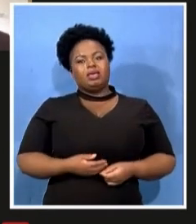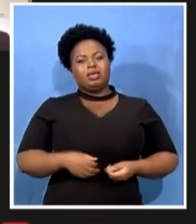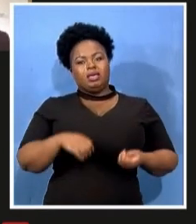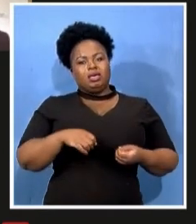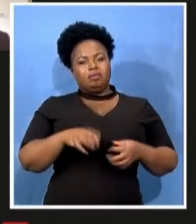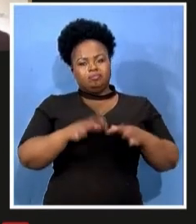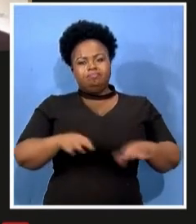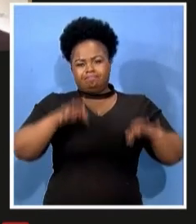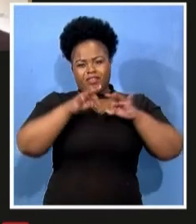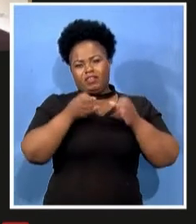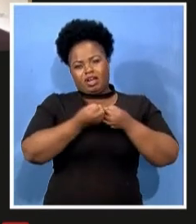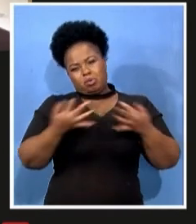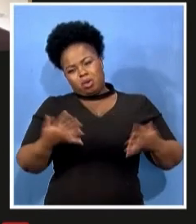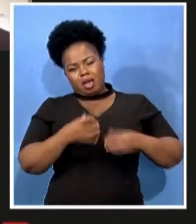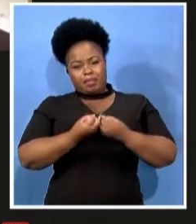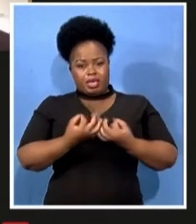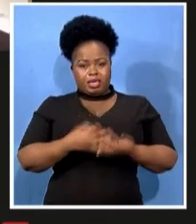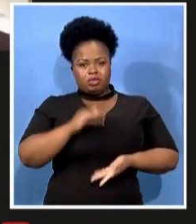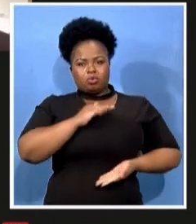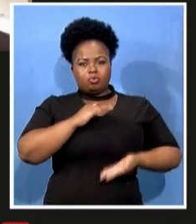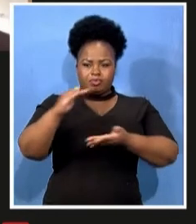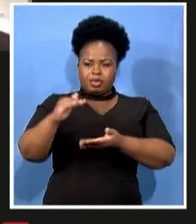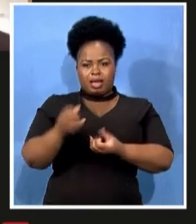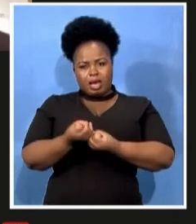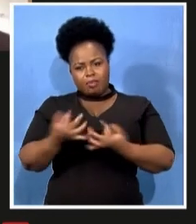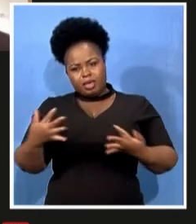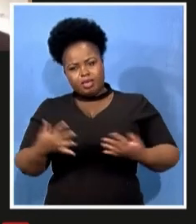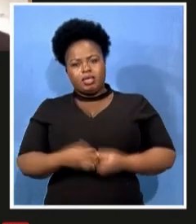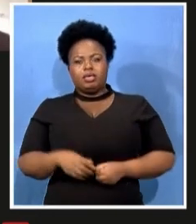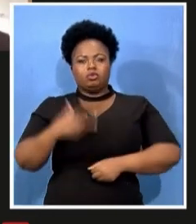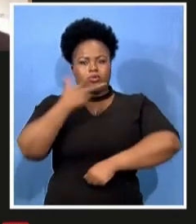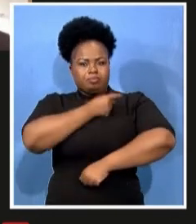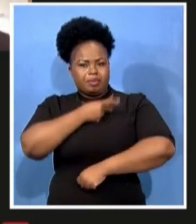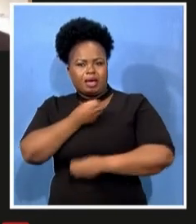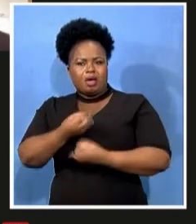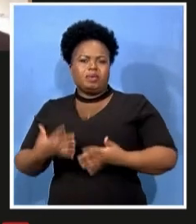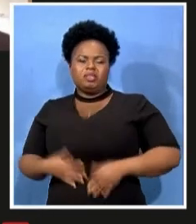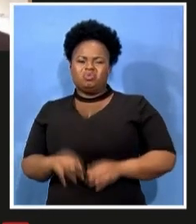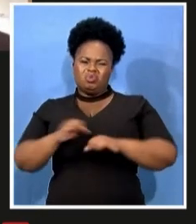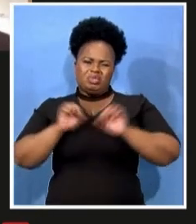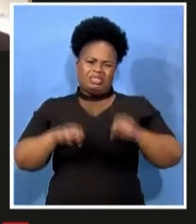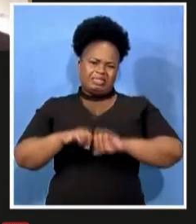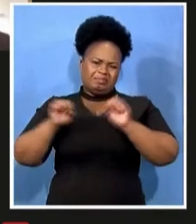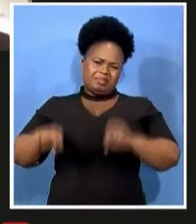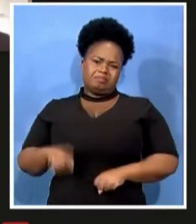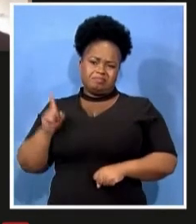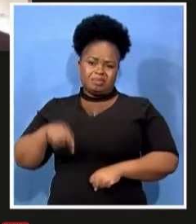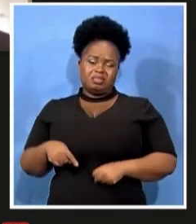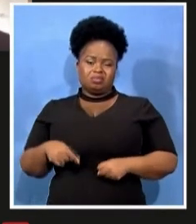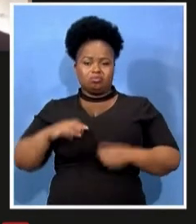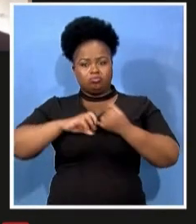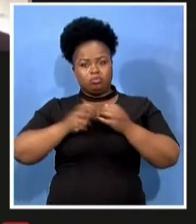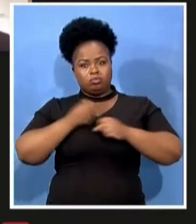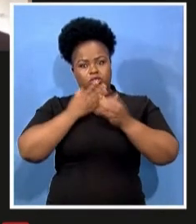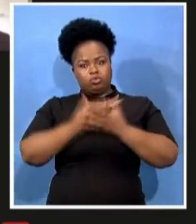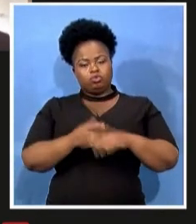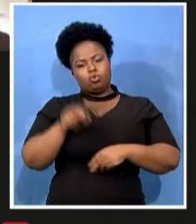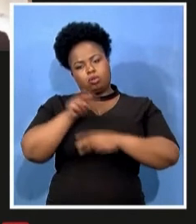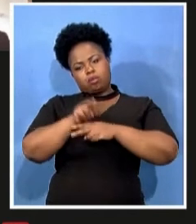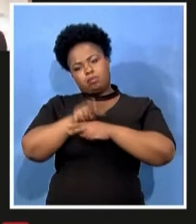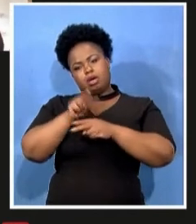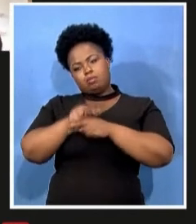been administered. We need a whole lot of system to deal with that, including the issues of monitoring wastage. So there will be a number